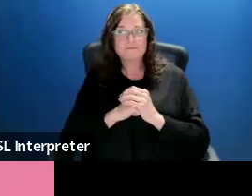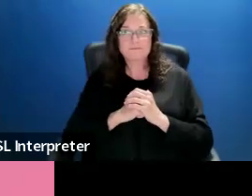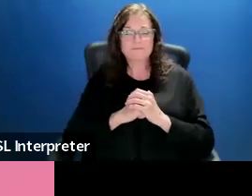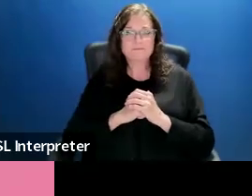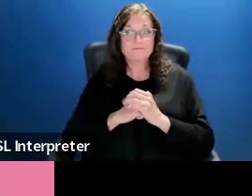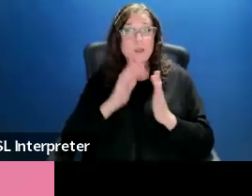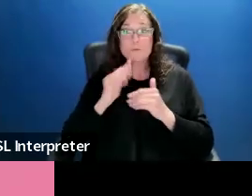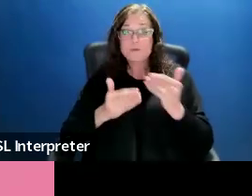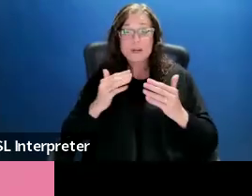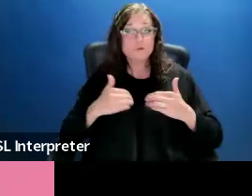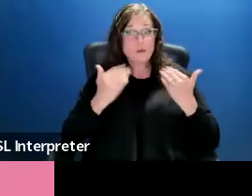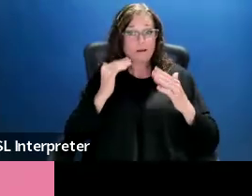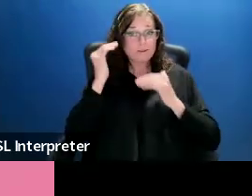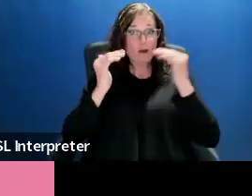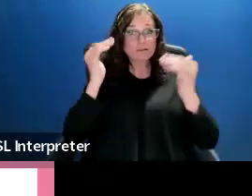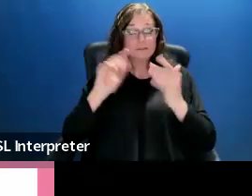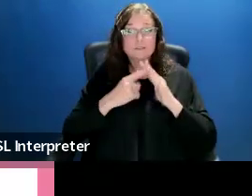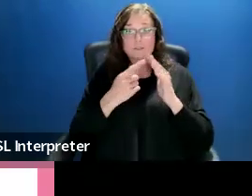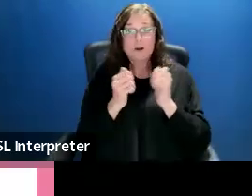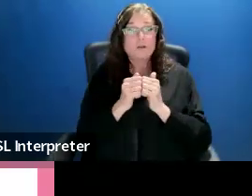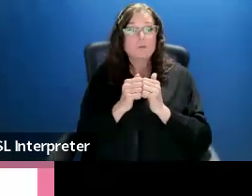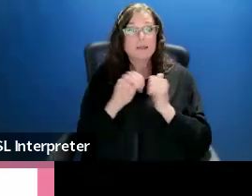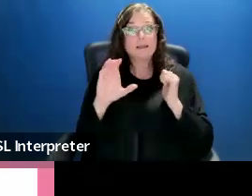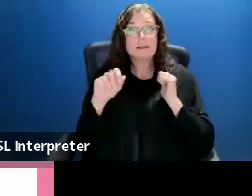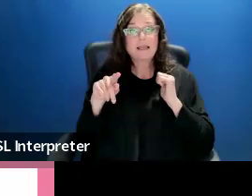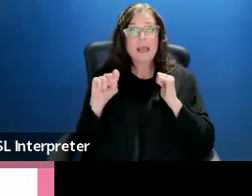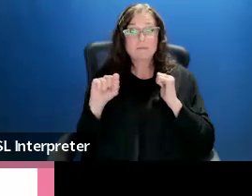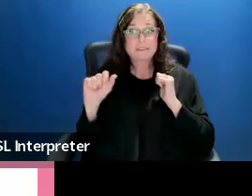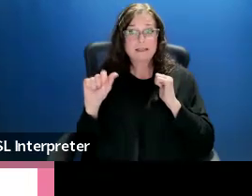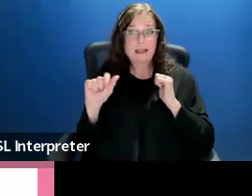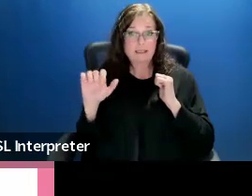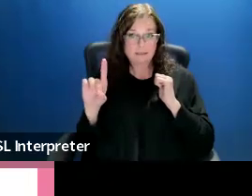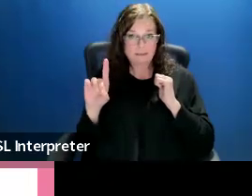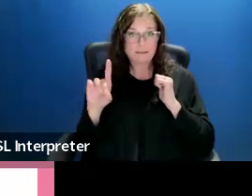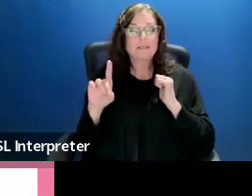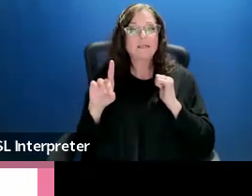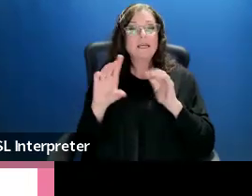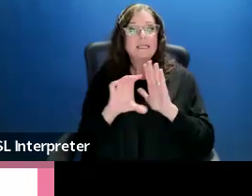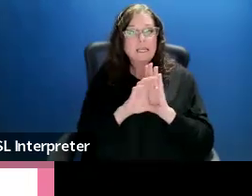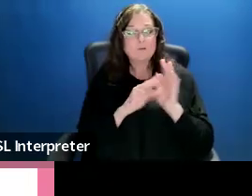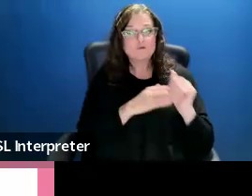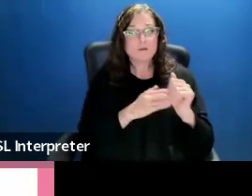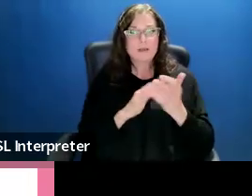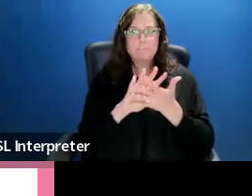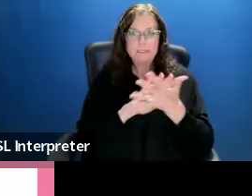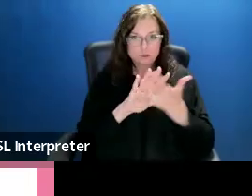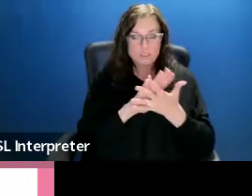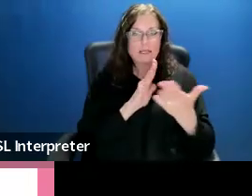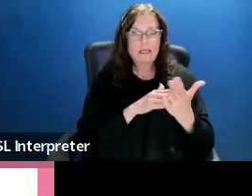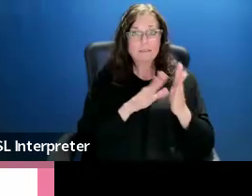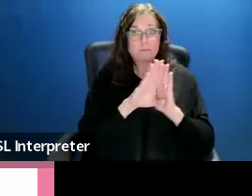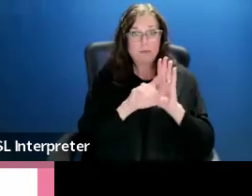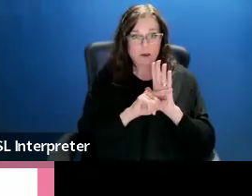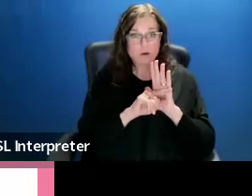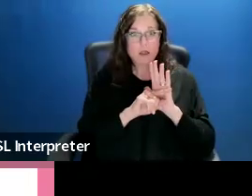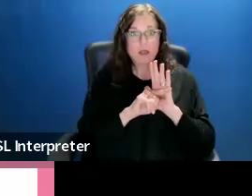we are moving on to young adult, starting off with Capsized. Capsized is a character-driven mystery set against the backdrop